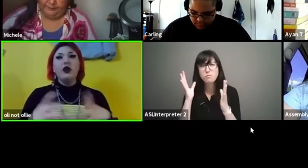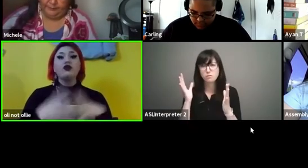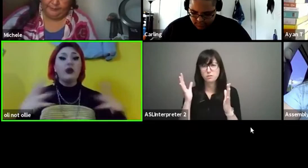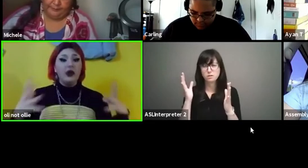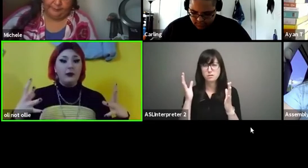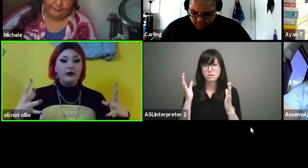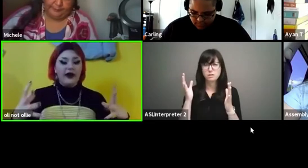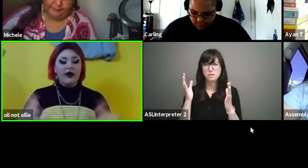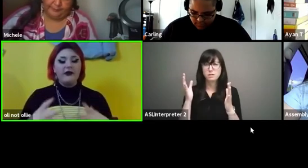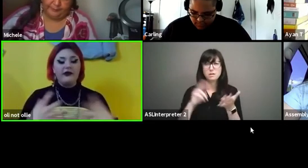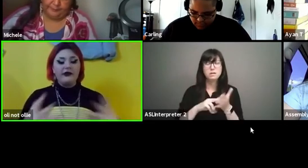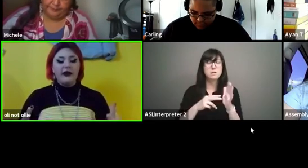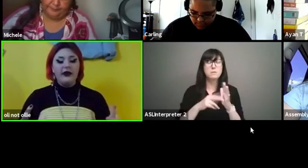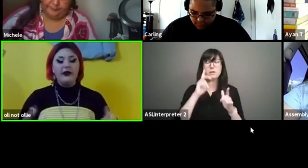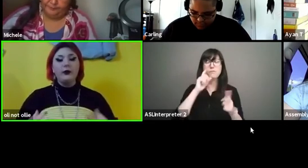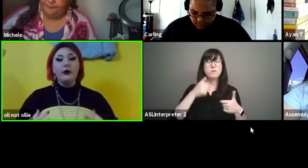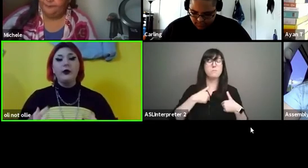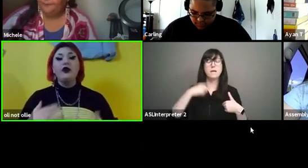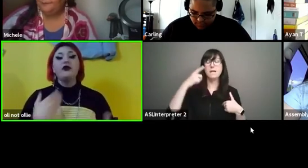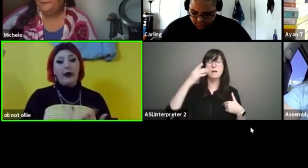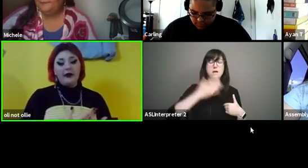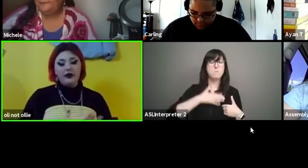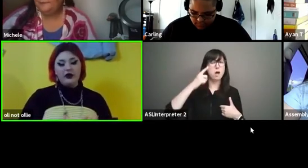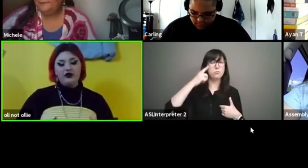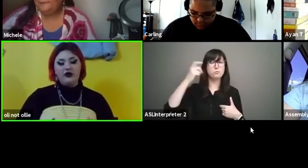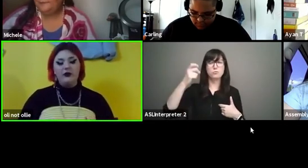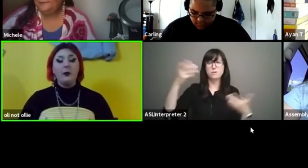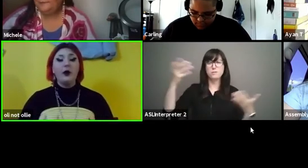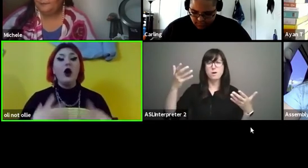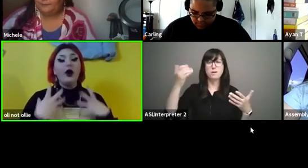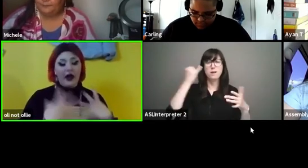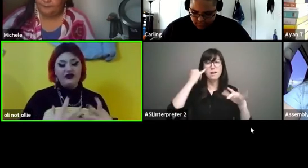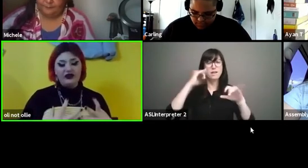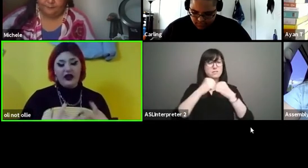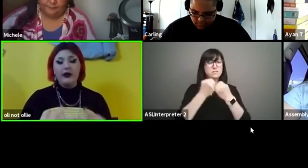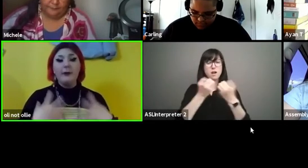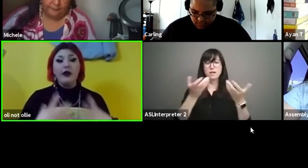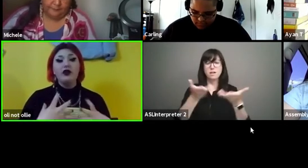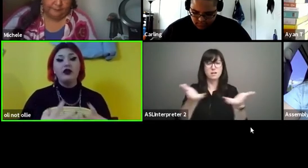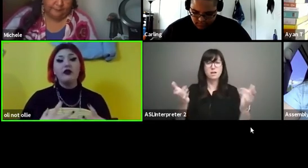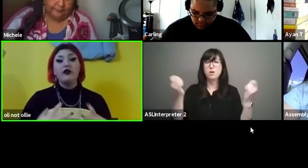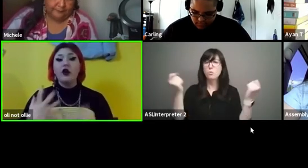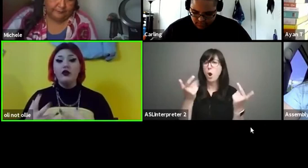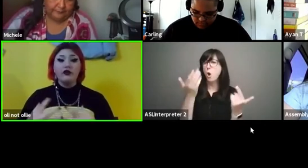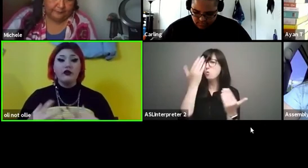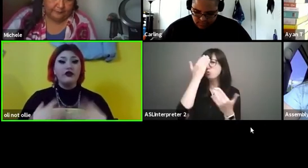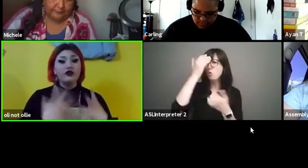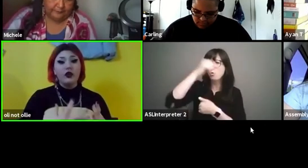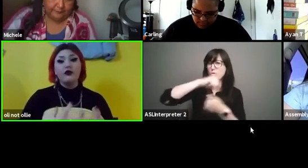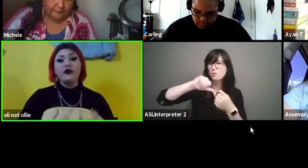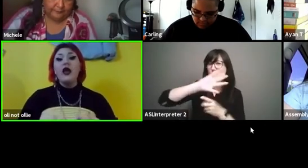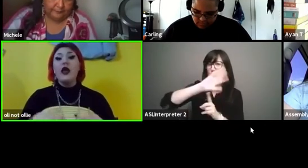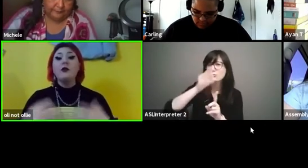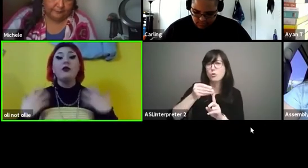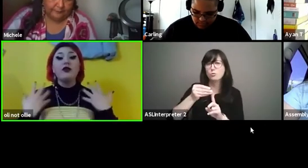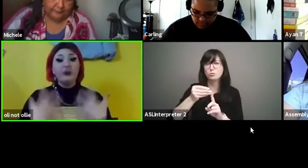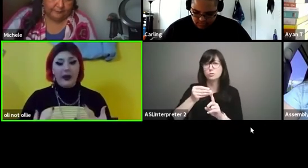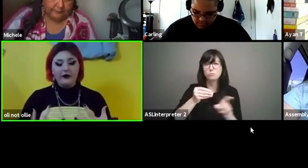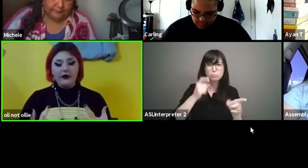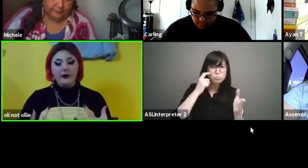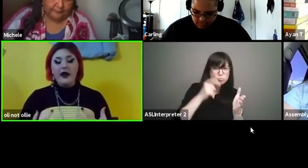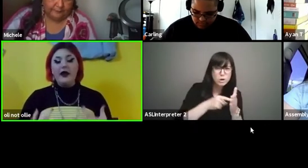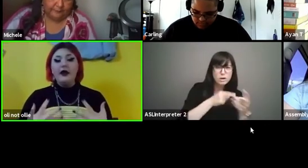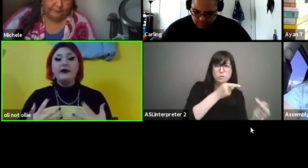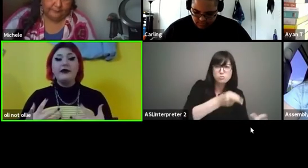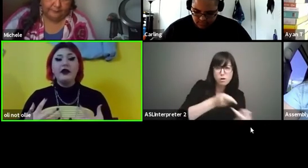be a dream to have a society where we depend on each other, where we're all educated about each other's cultures and struggles, and we